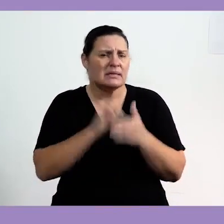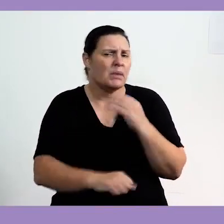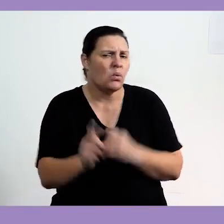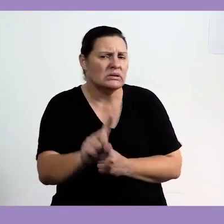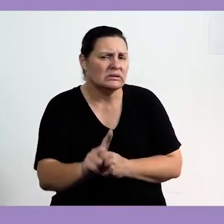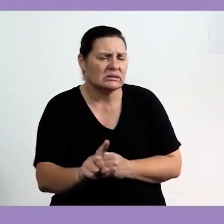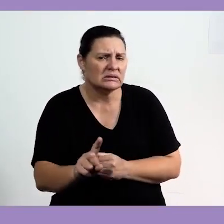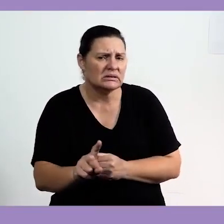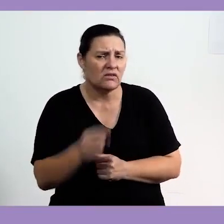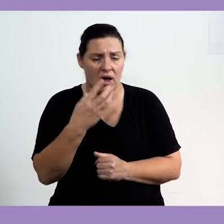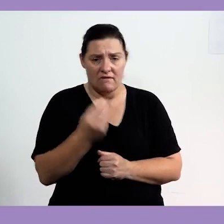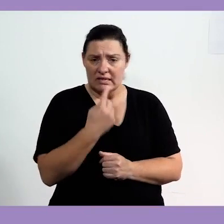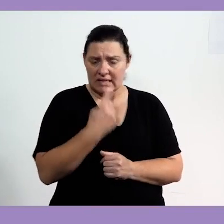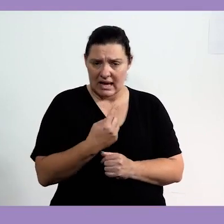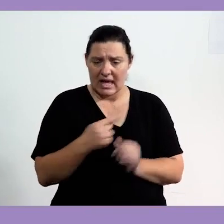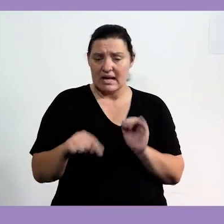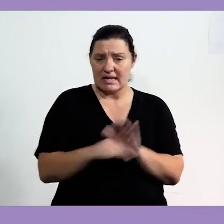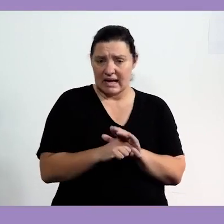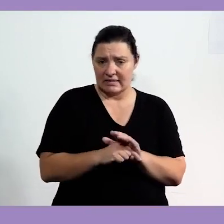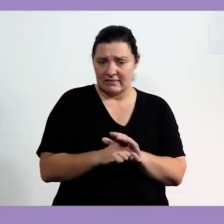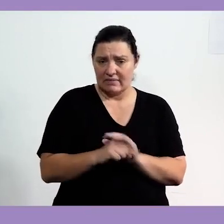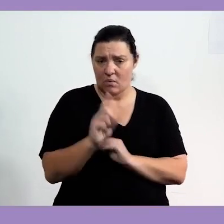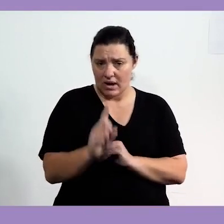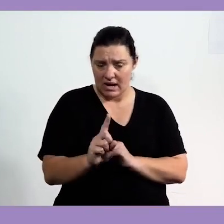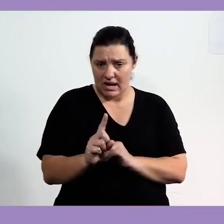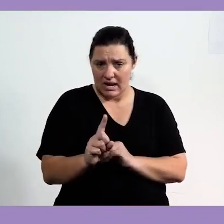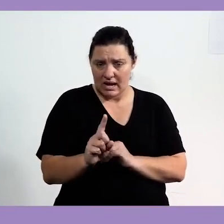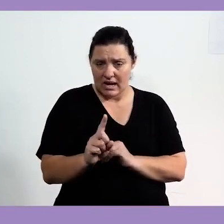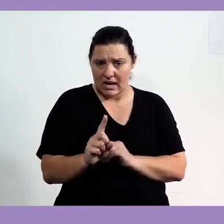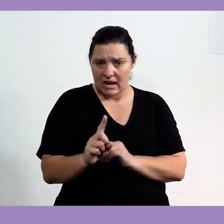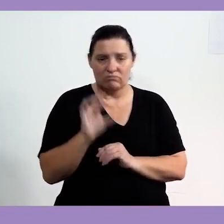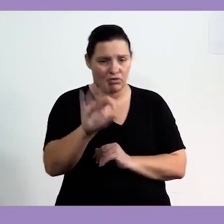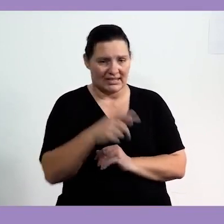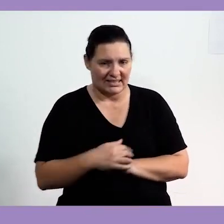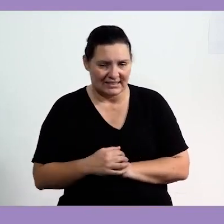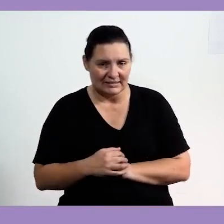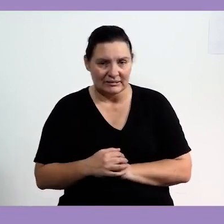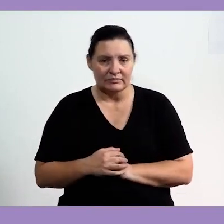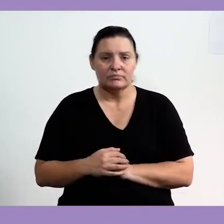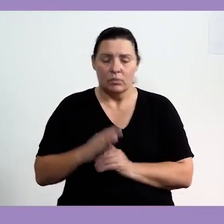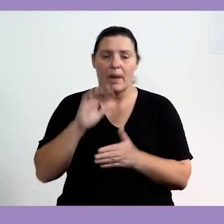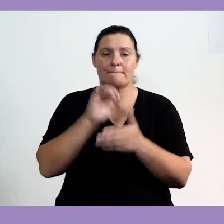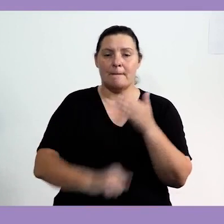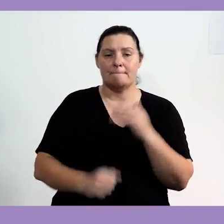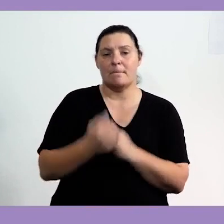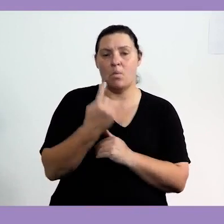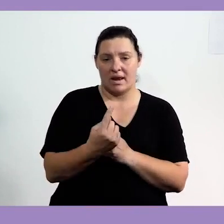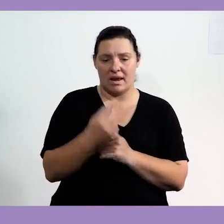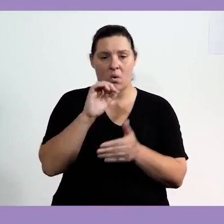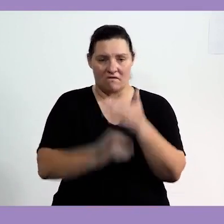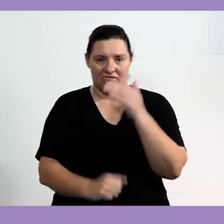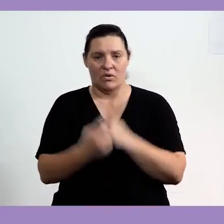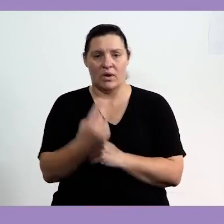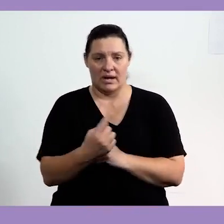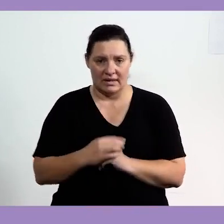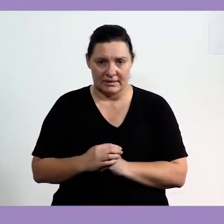am I subtracting? If you have said it is negative 1, then you are correct. We are subtracting